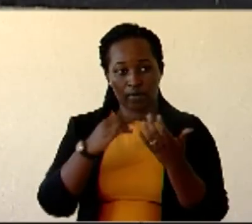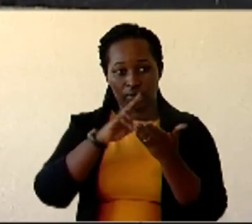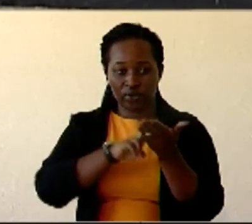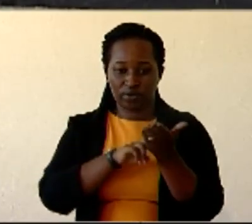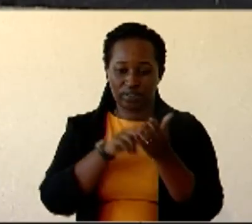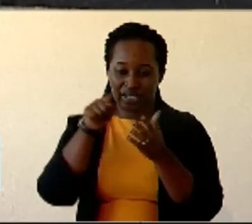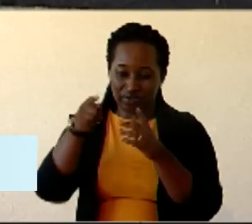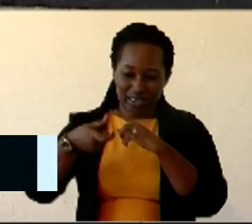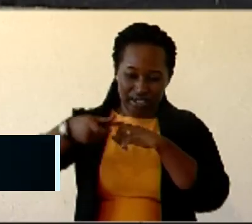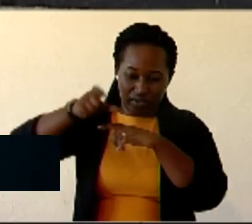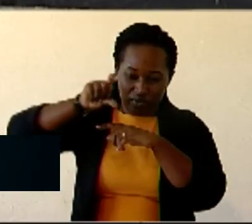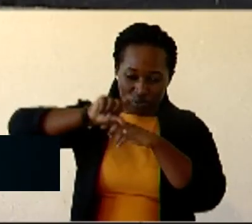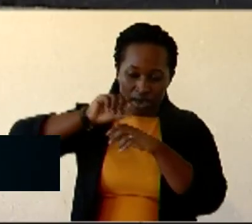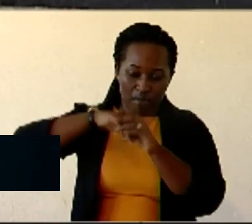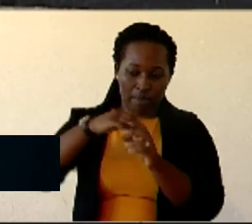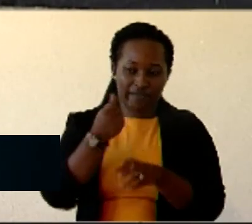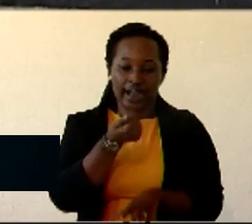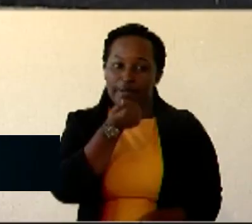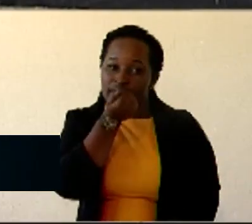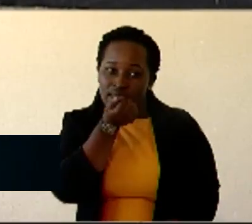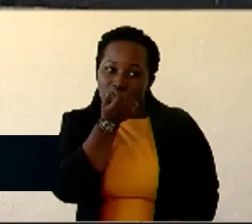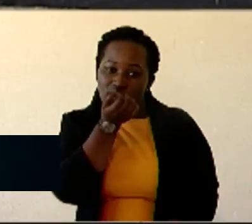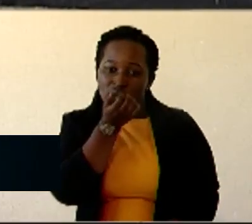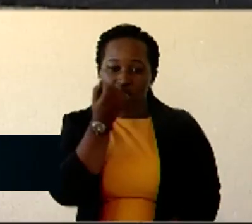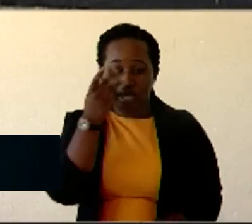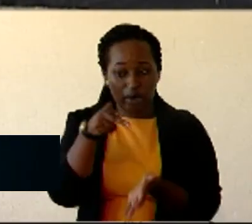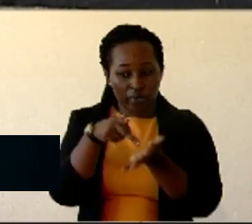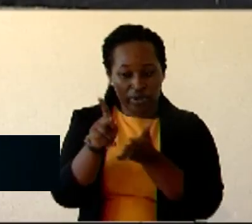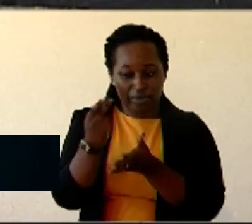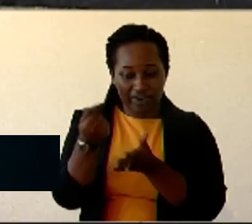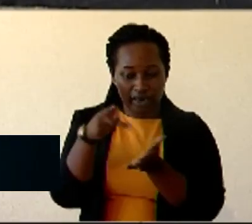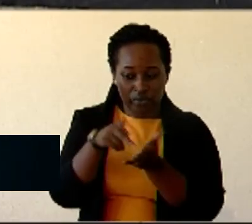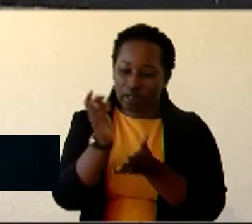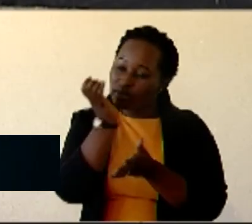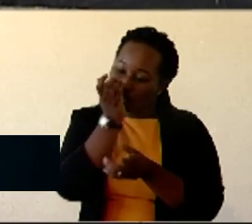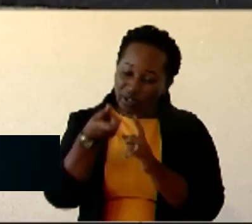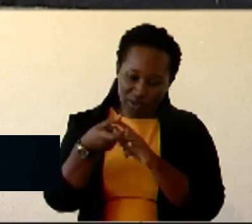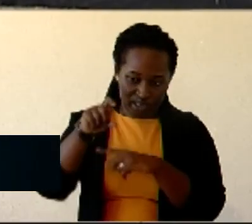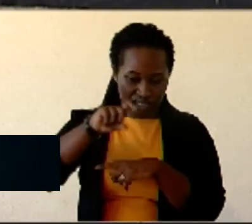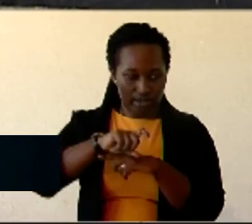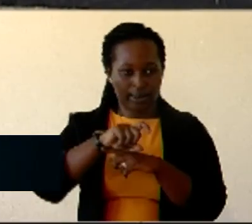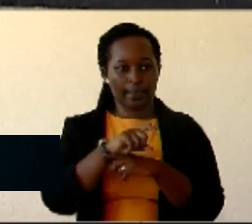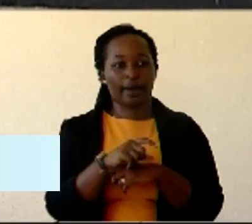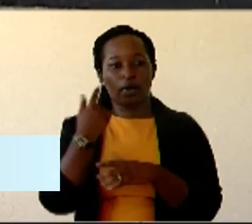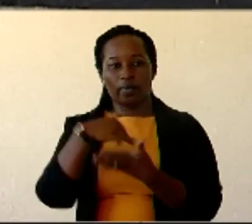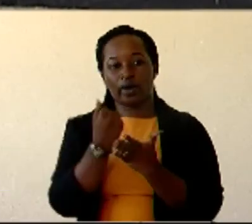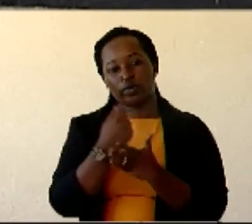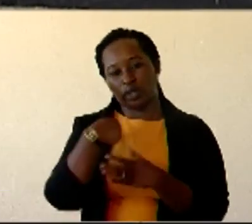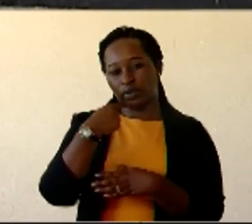an increase in price of beans, if there is an increase in price of beans, because we are saying price